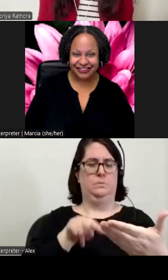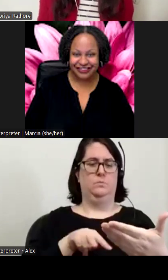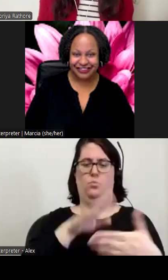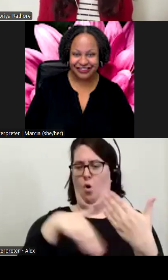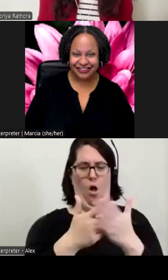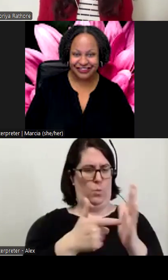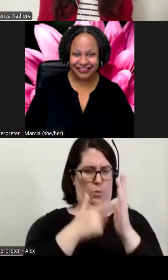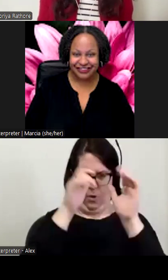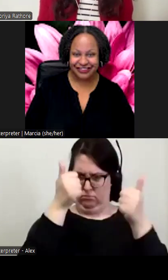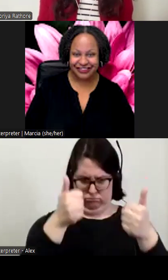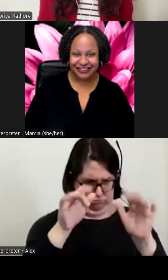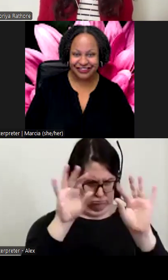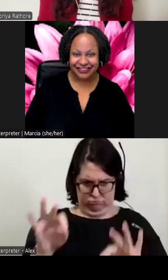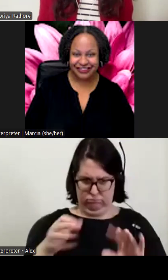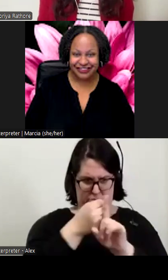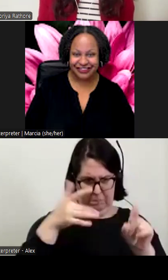go.